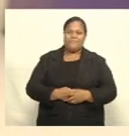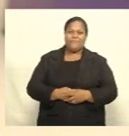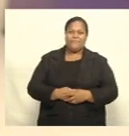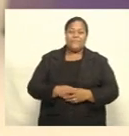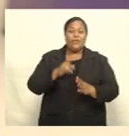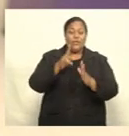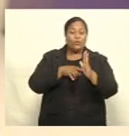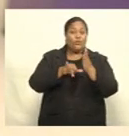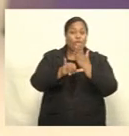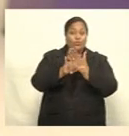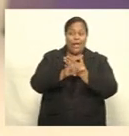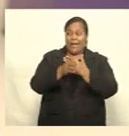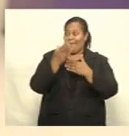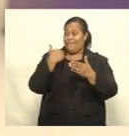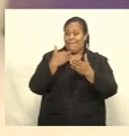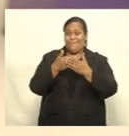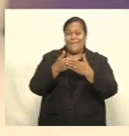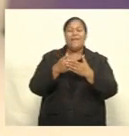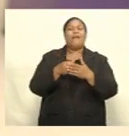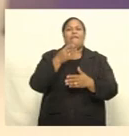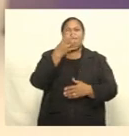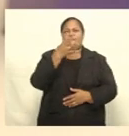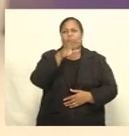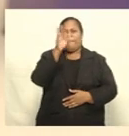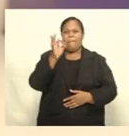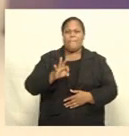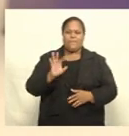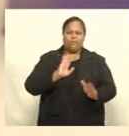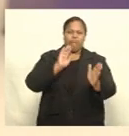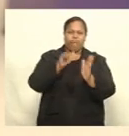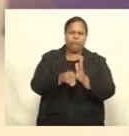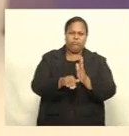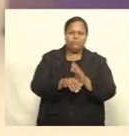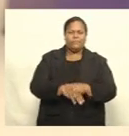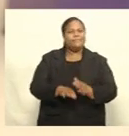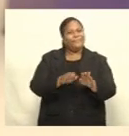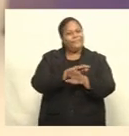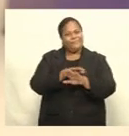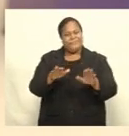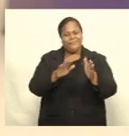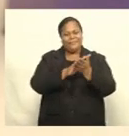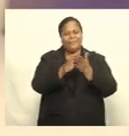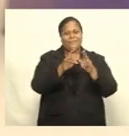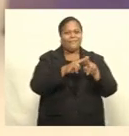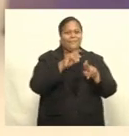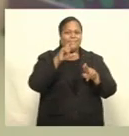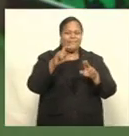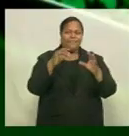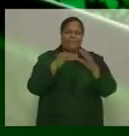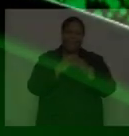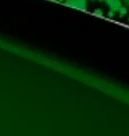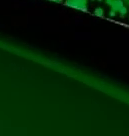4% slump. That's all for the week from HFC Bank. Take care and stay safe.